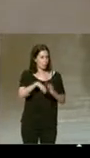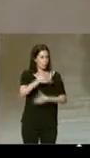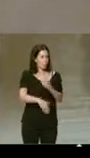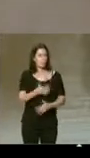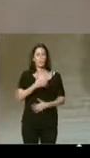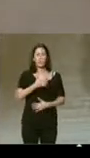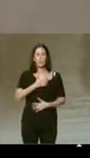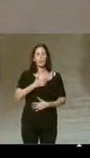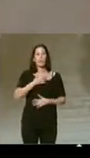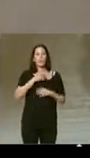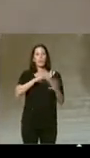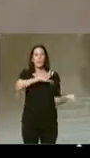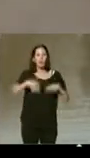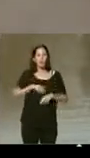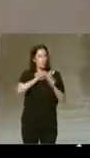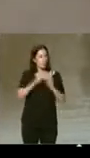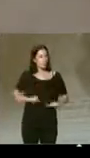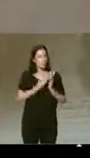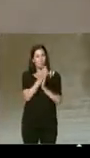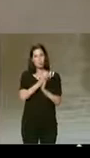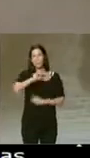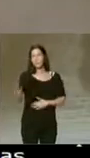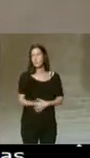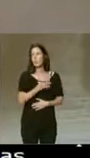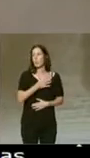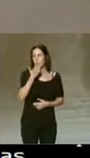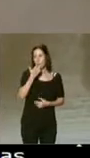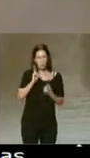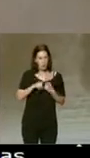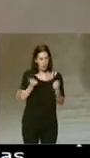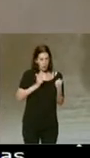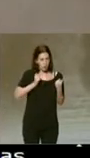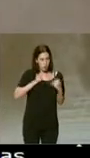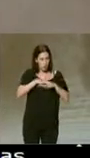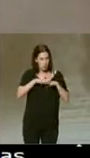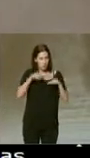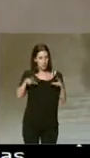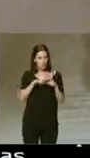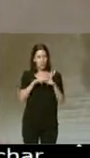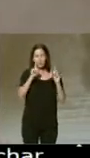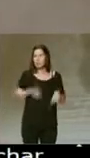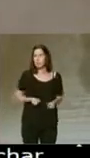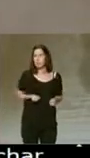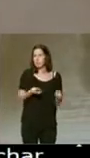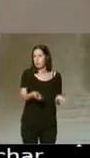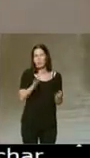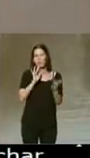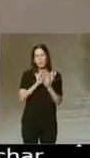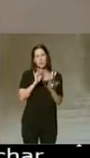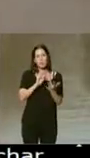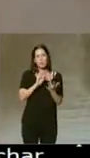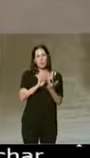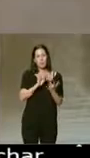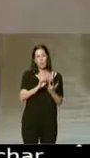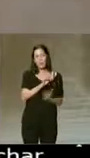You can do it in many ways, of course. You can involve them in many ways. Why not harness social networks? Why not harness